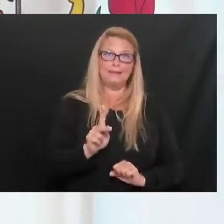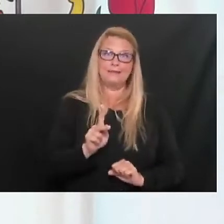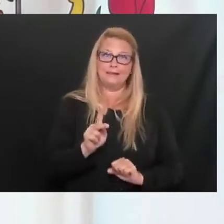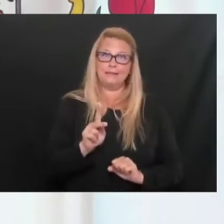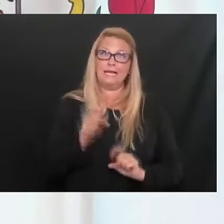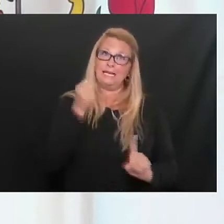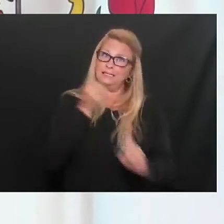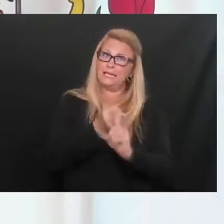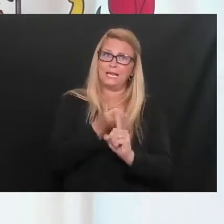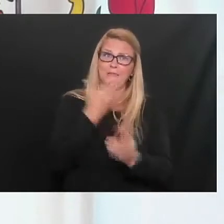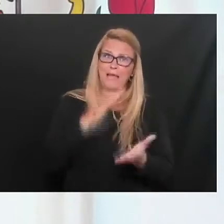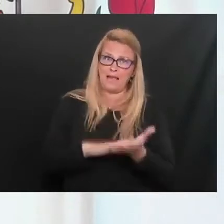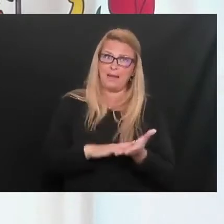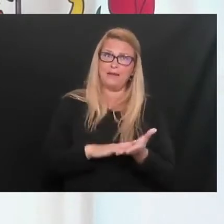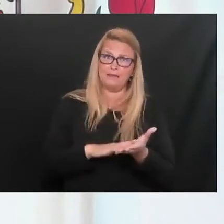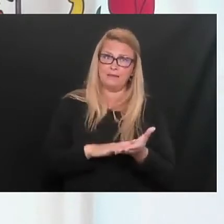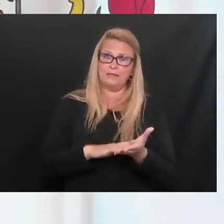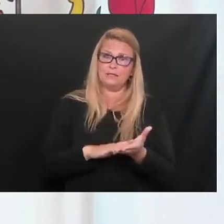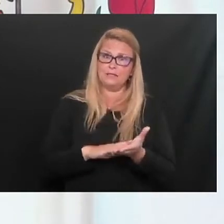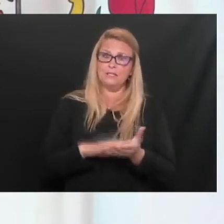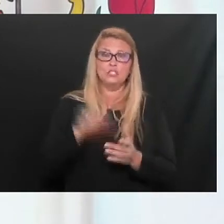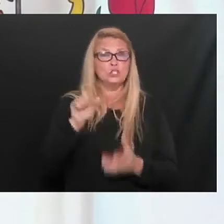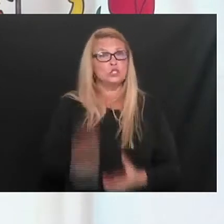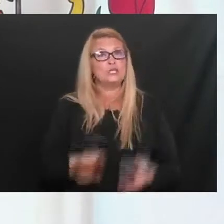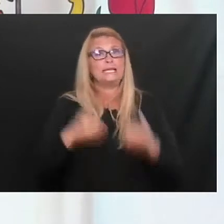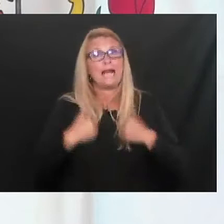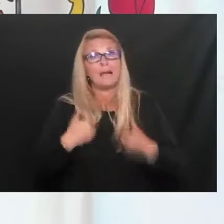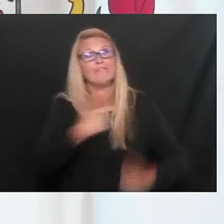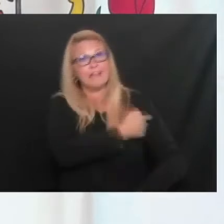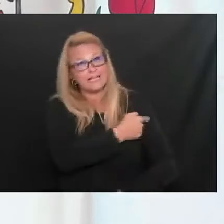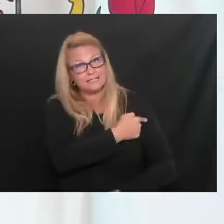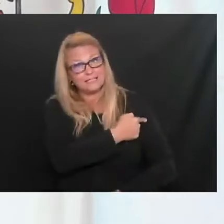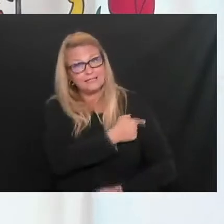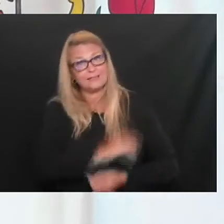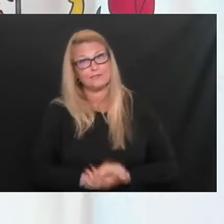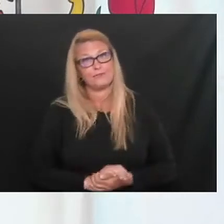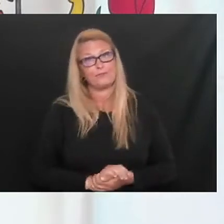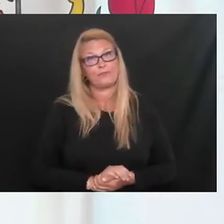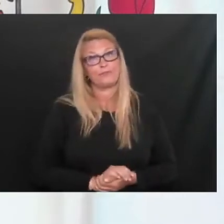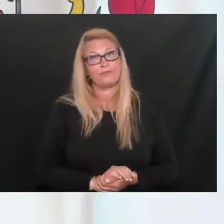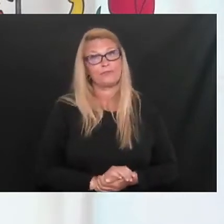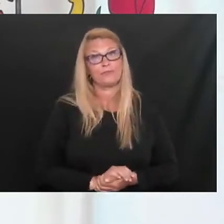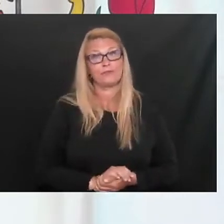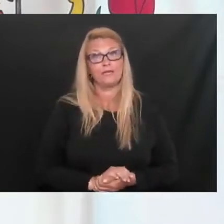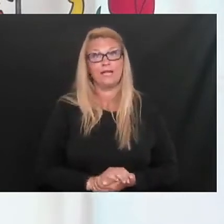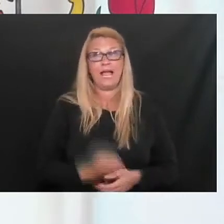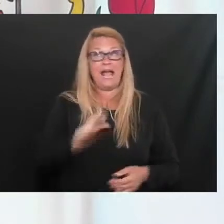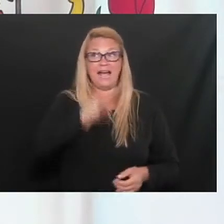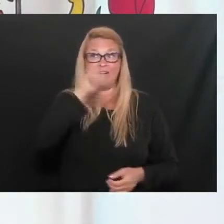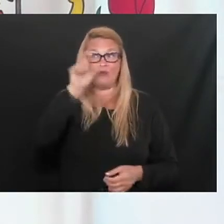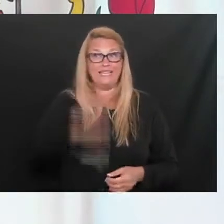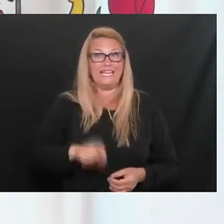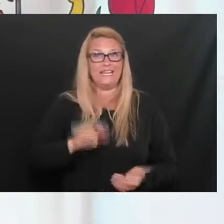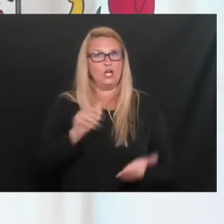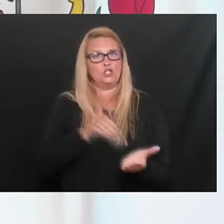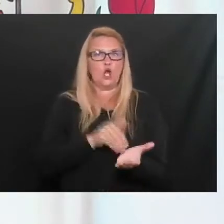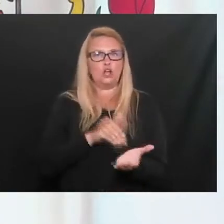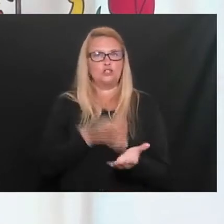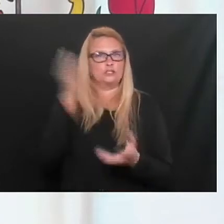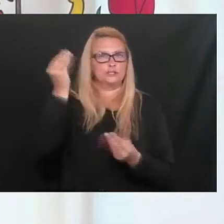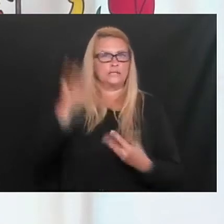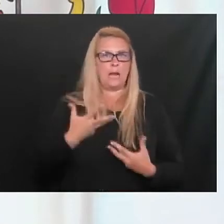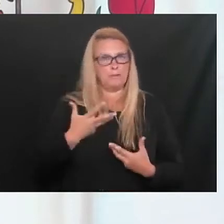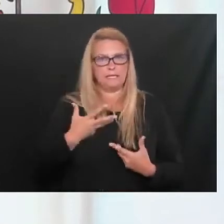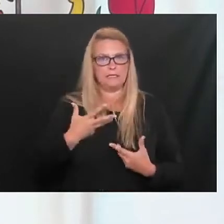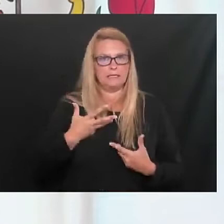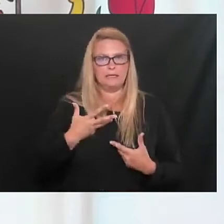bad way. You need to go get vaccinated. I don't really need a medical expert to tell me this because I've heard